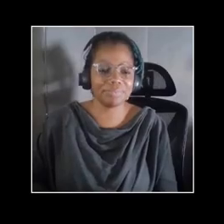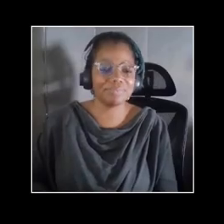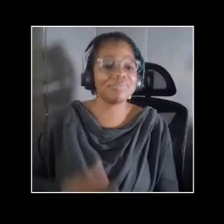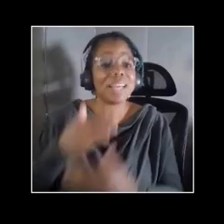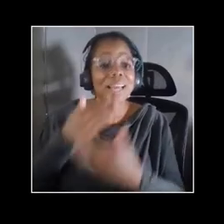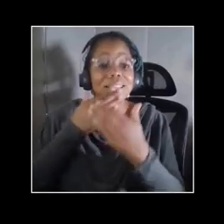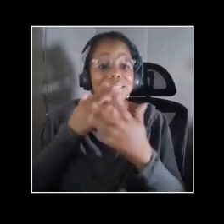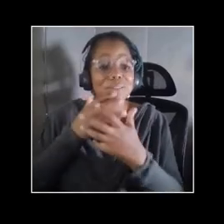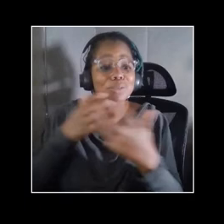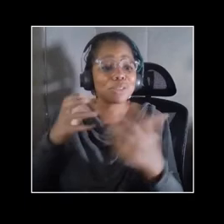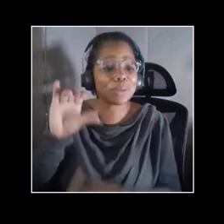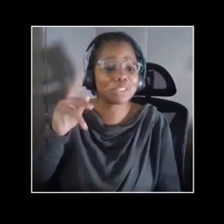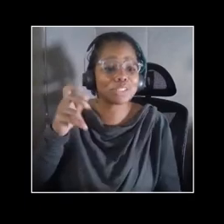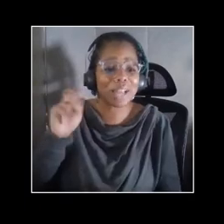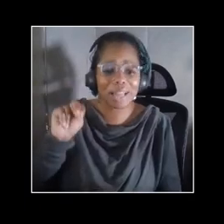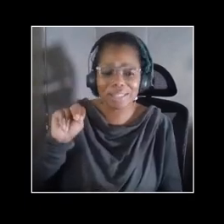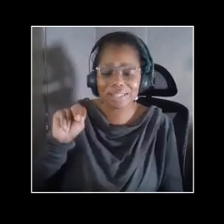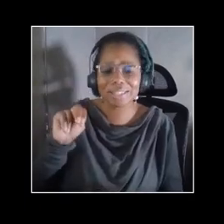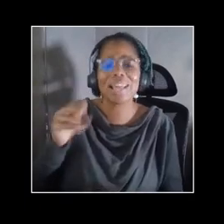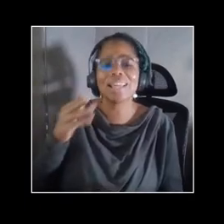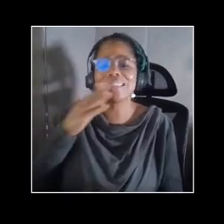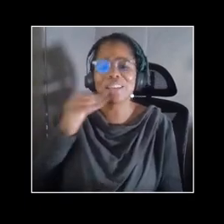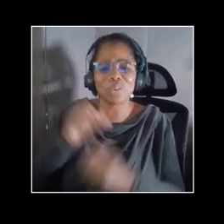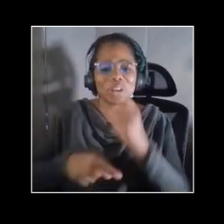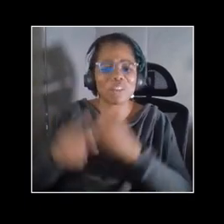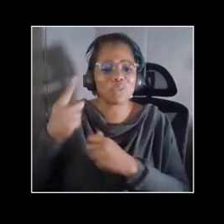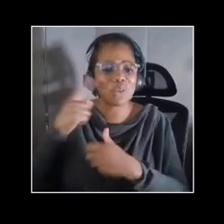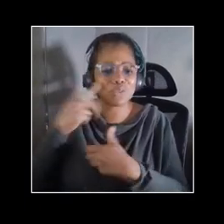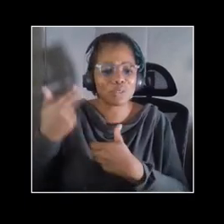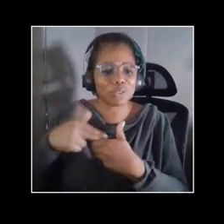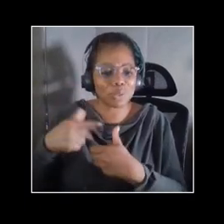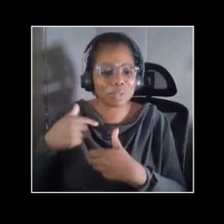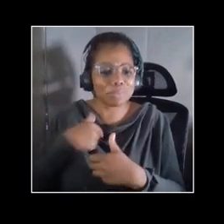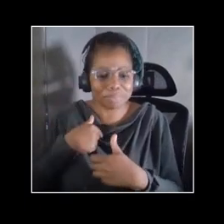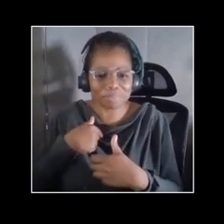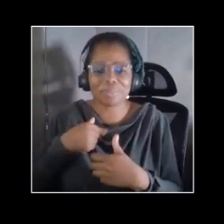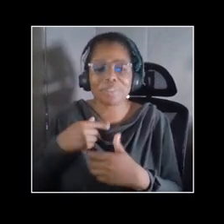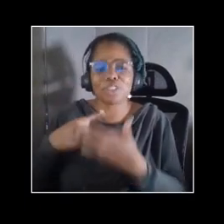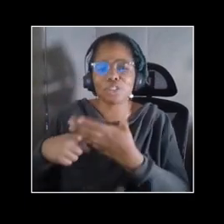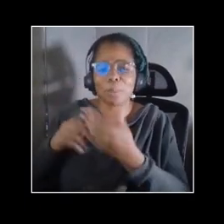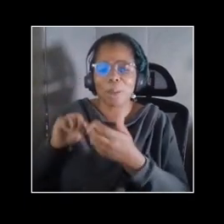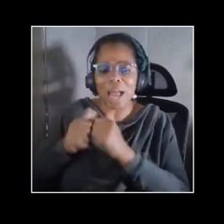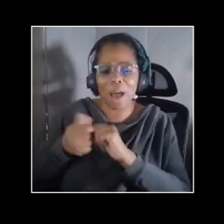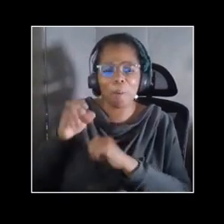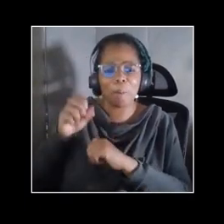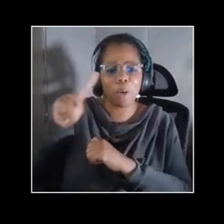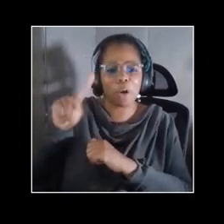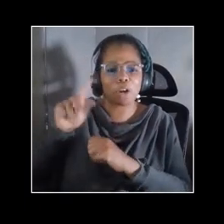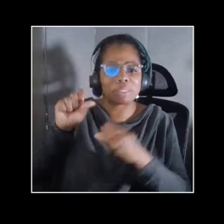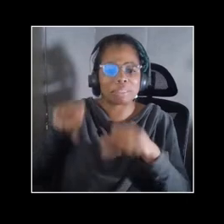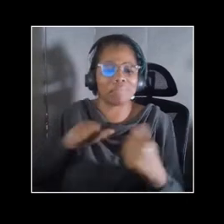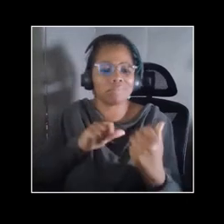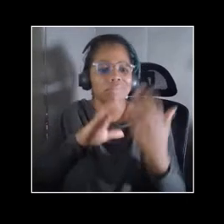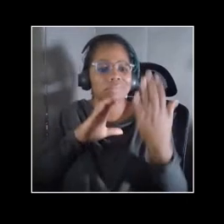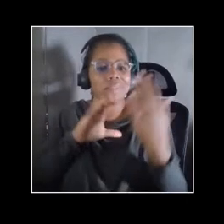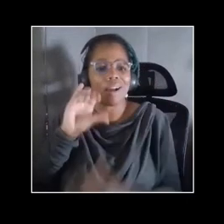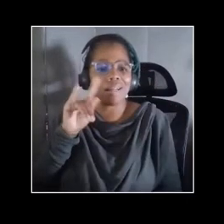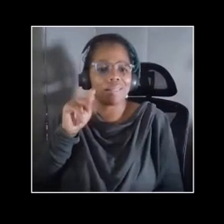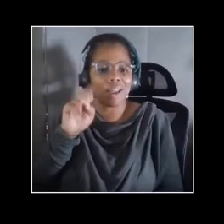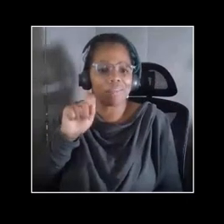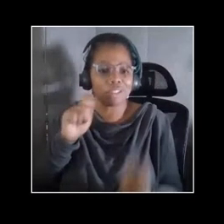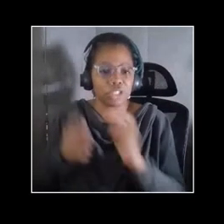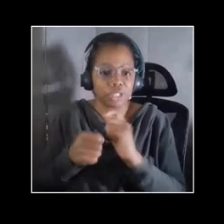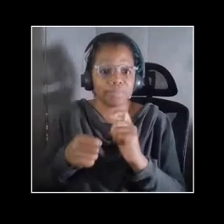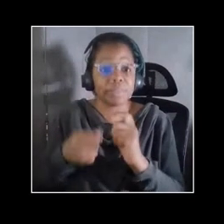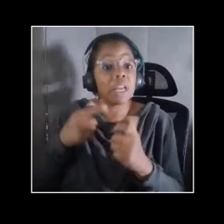Cailin. And thank you, everyone, for spending your afternoon with us to talk about how parks can help tackle climate change. So before